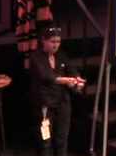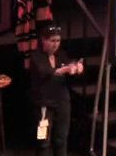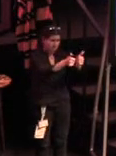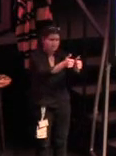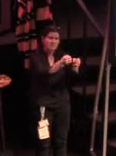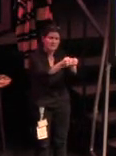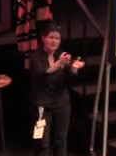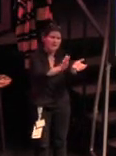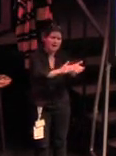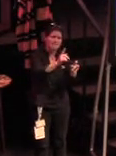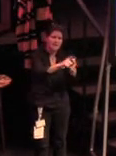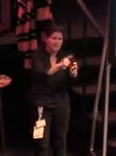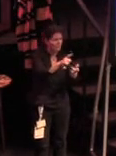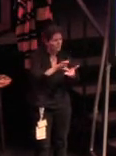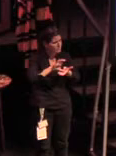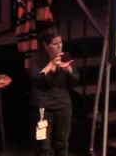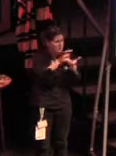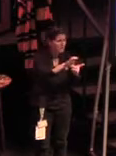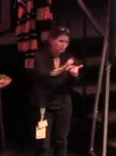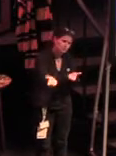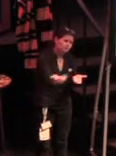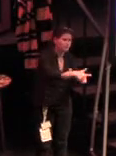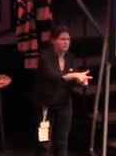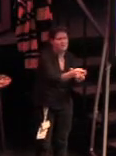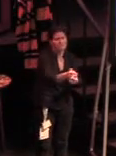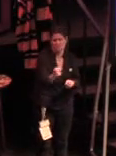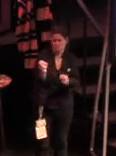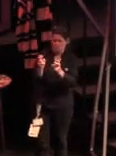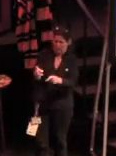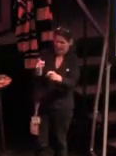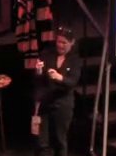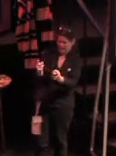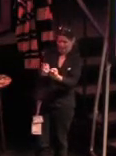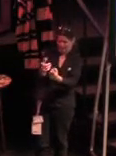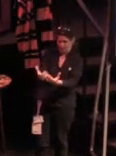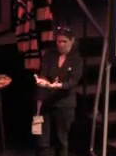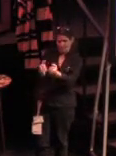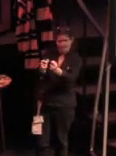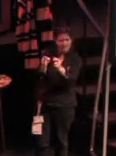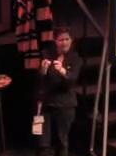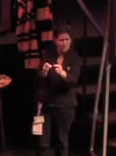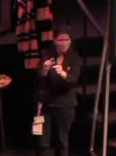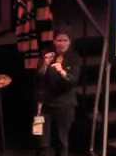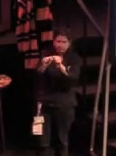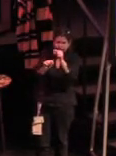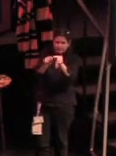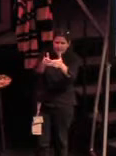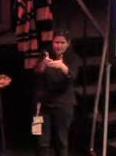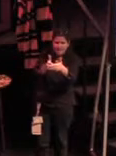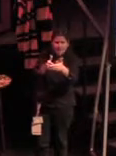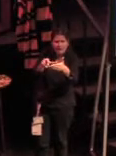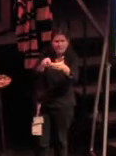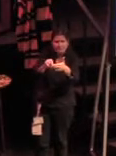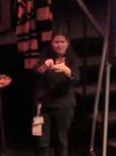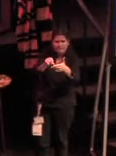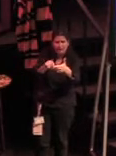give you a bursary to show up. It's okay if this is a thing that you have, we'll do a tiny thing to remove it, but we won't adapt anything